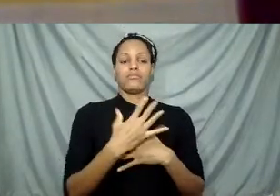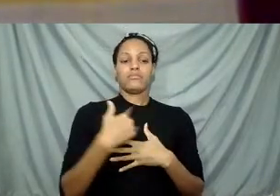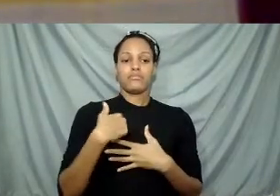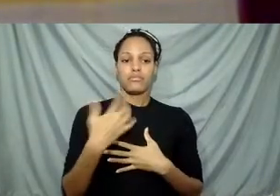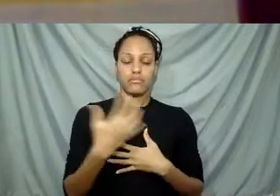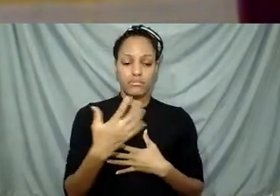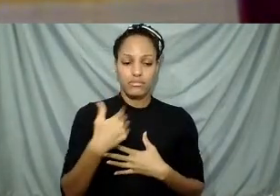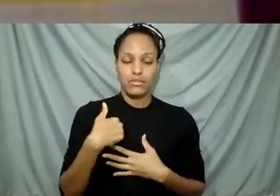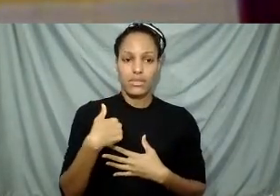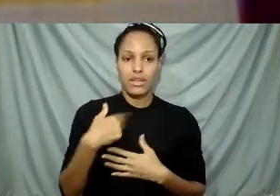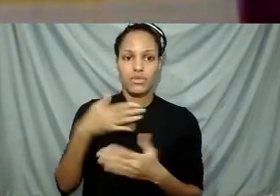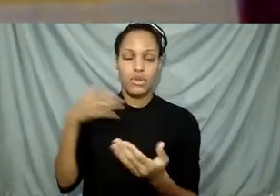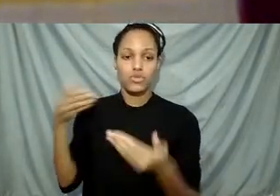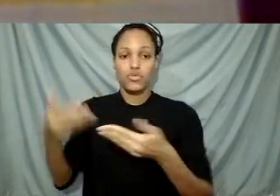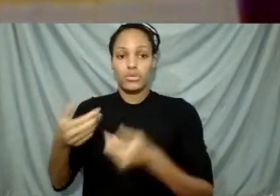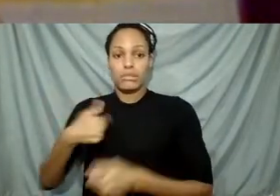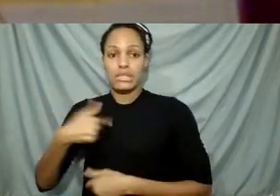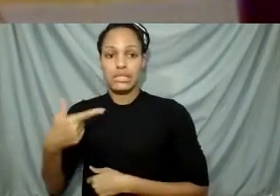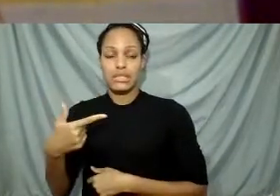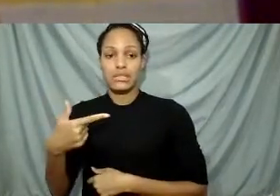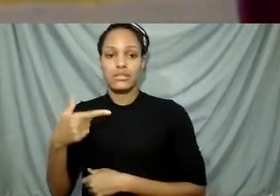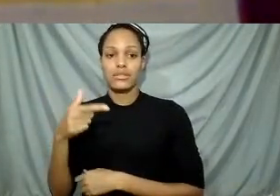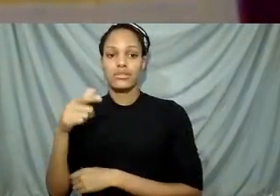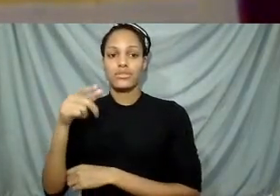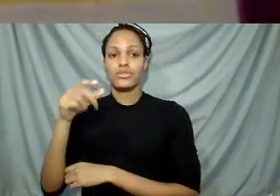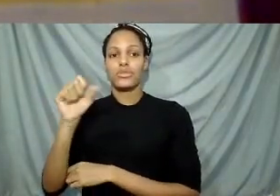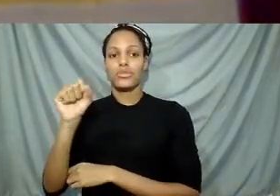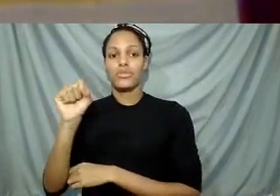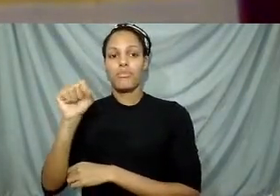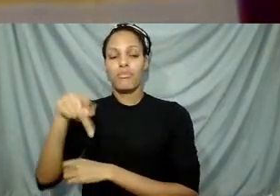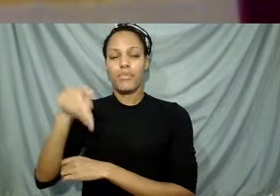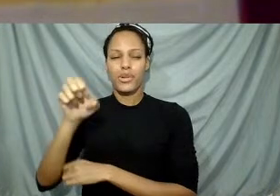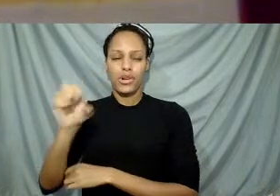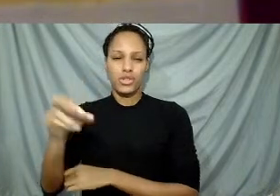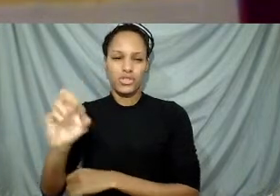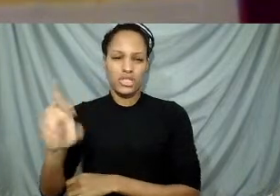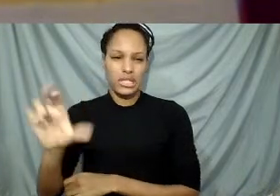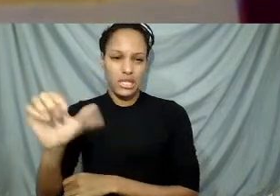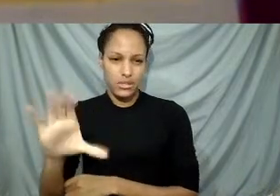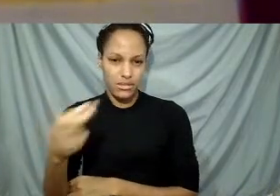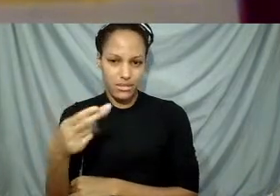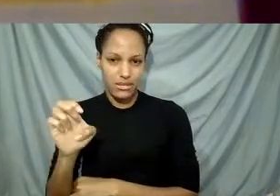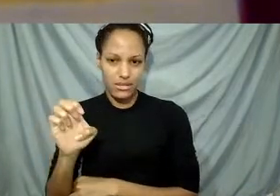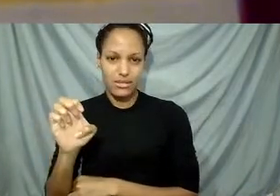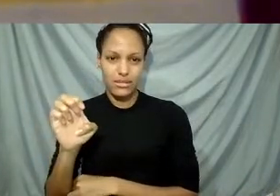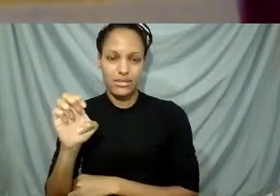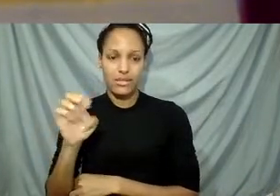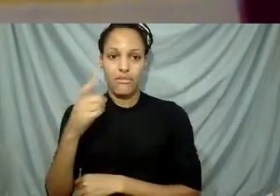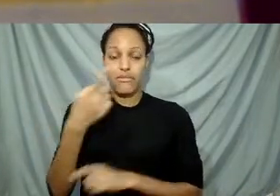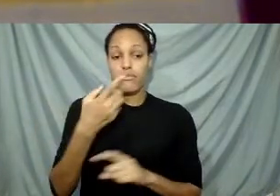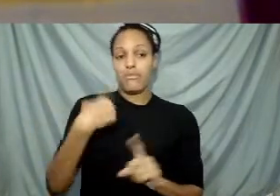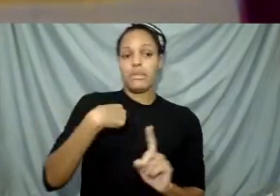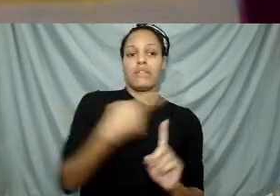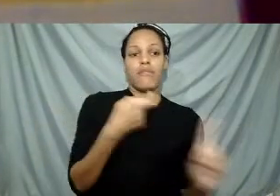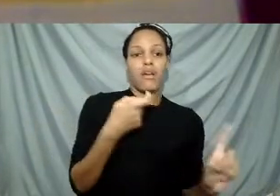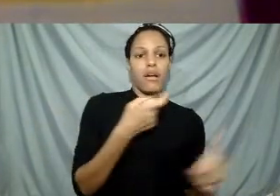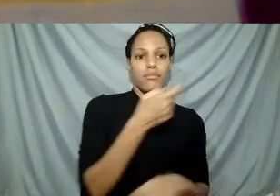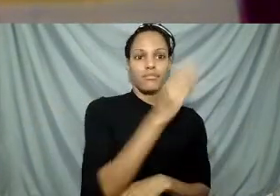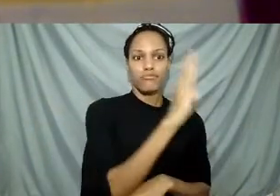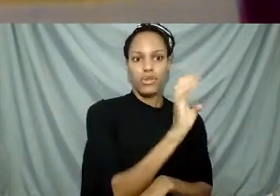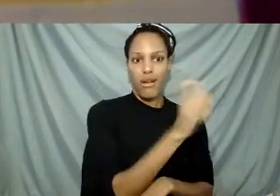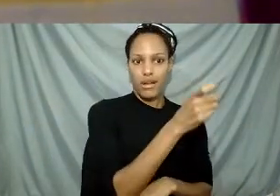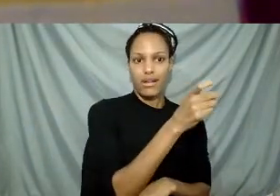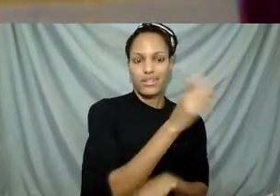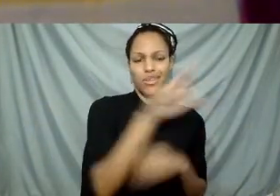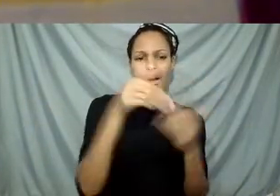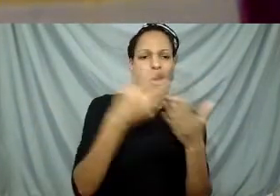Purchase was a culture shock for me, because here I am coming from the Bronx, where all my teachers were white, but